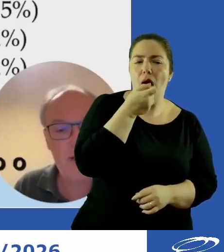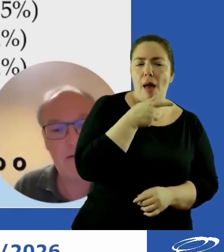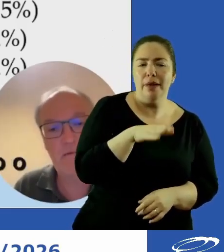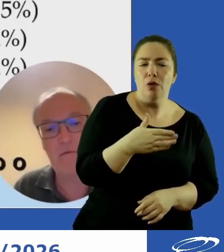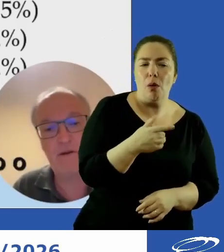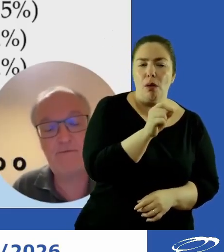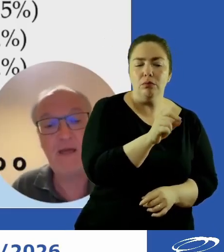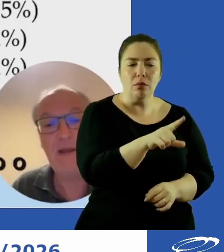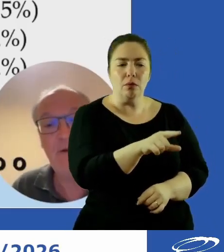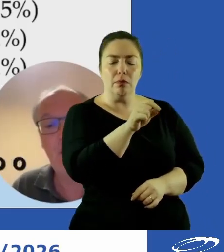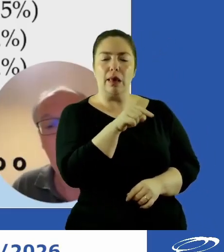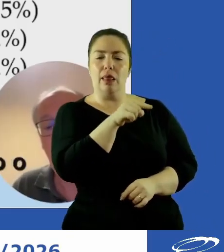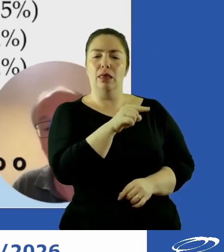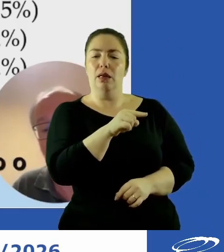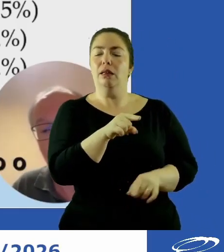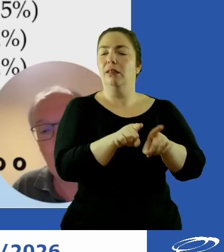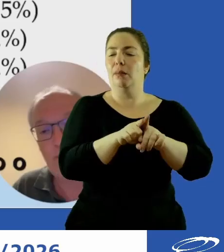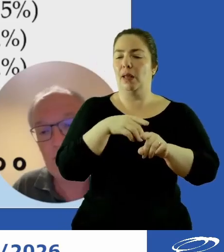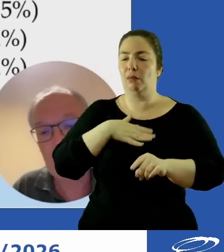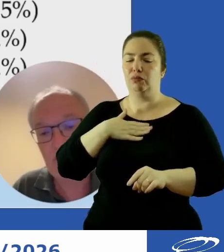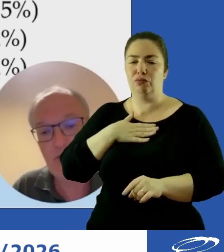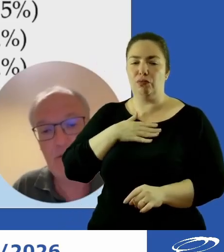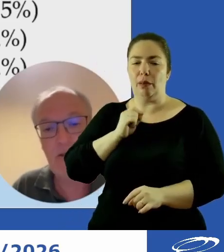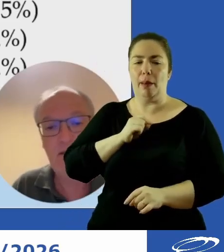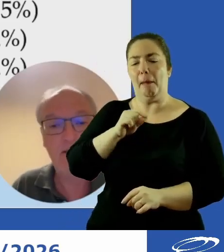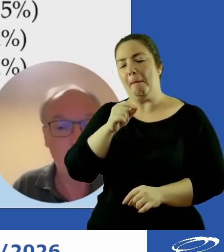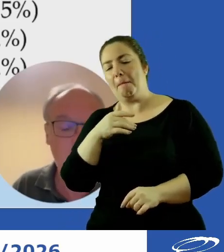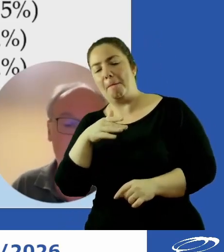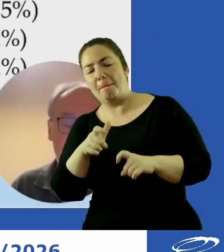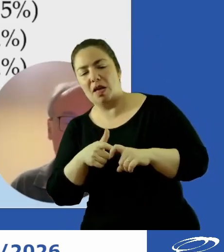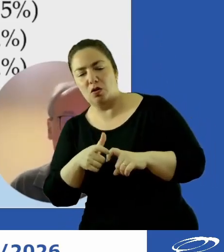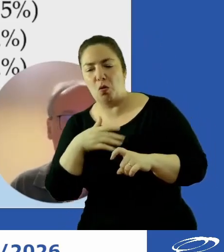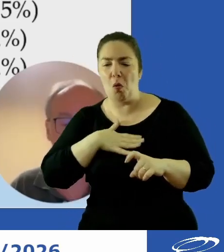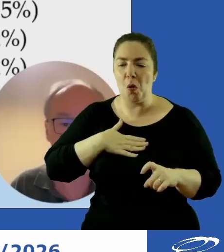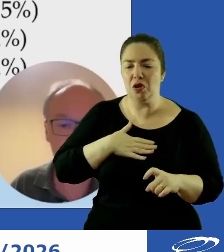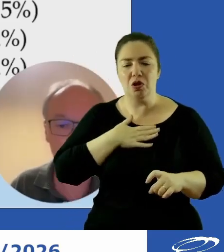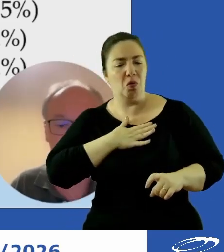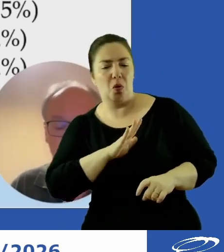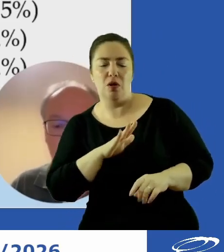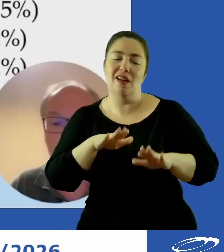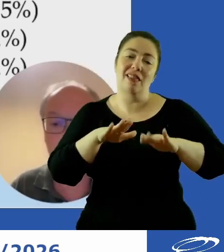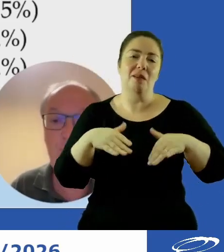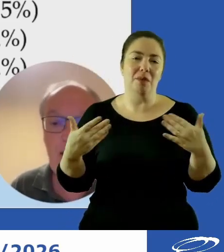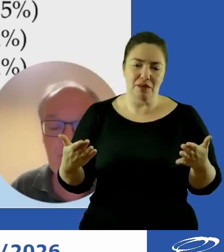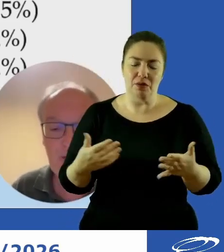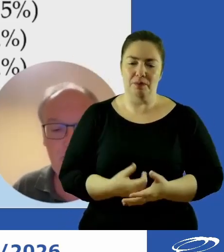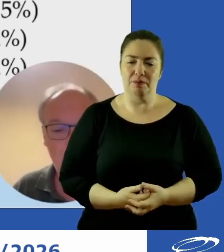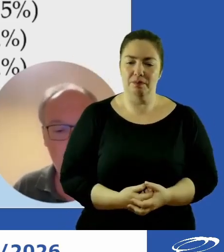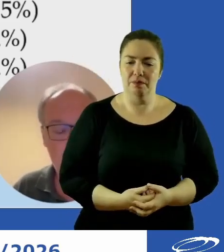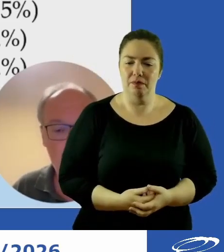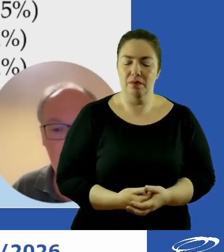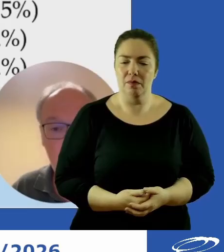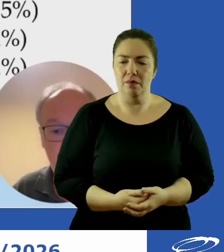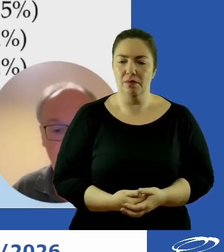higher rate of failure, and also when the patient did not receive surgery for debridement or